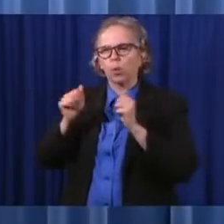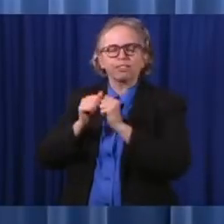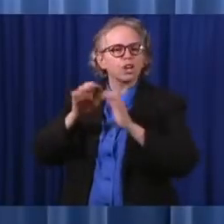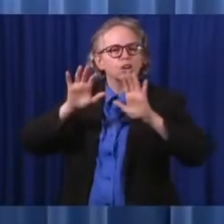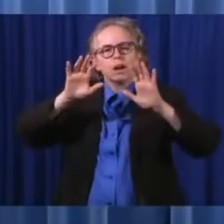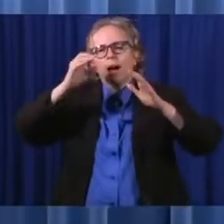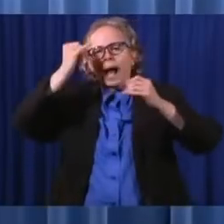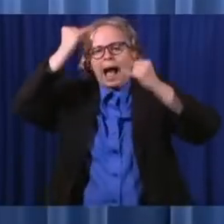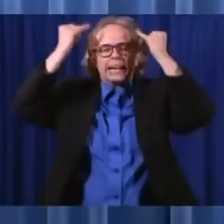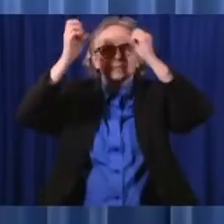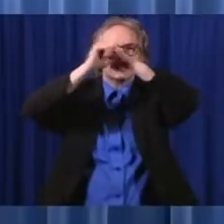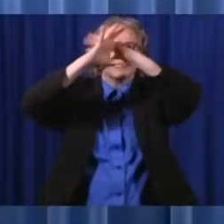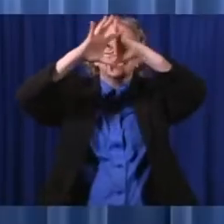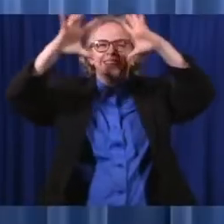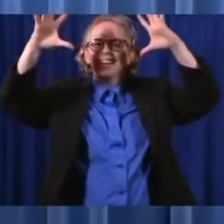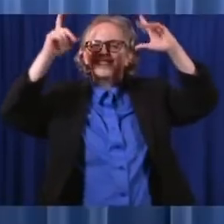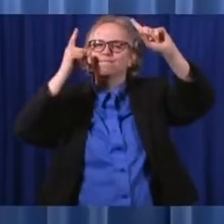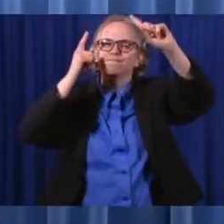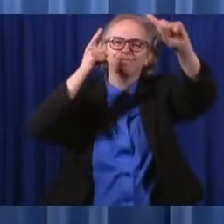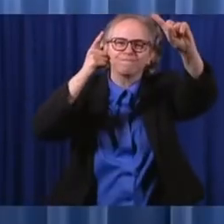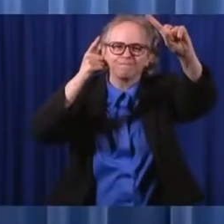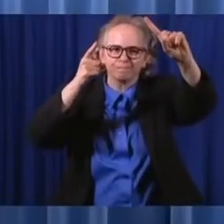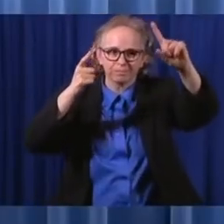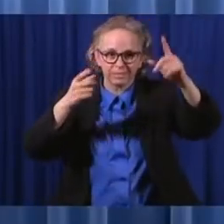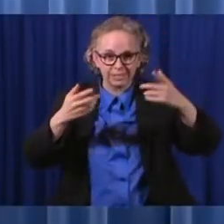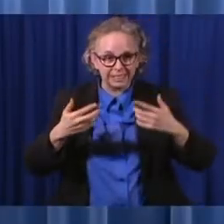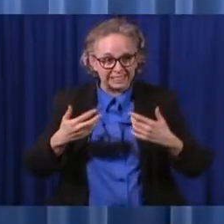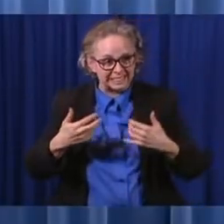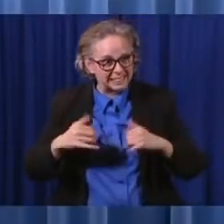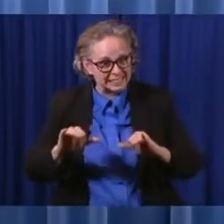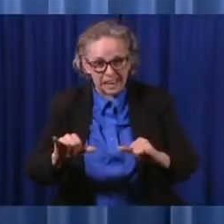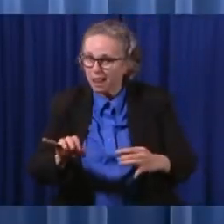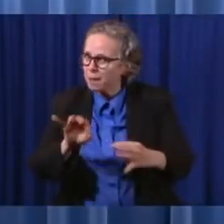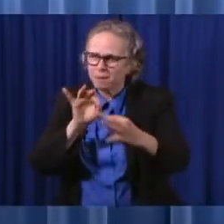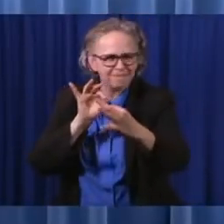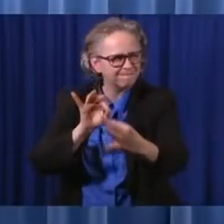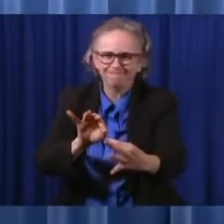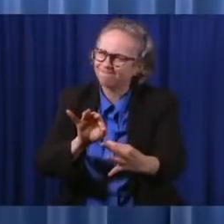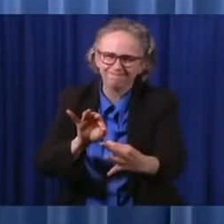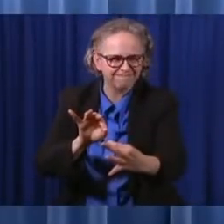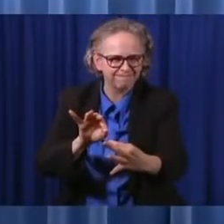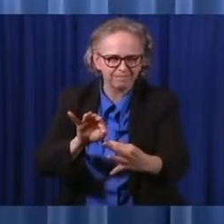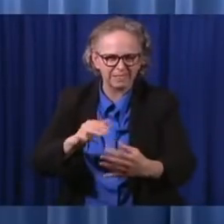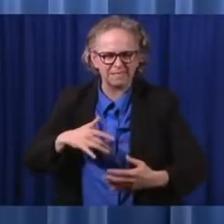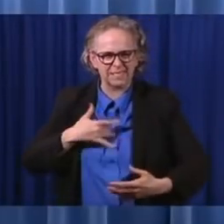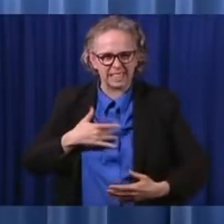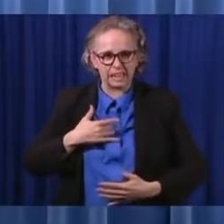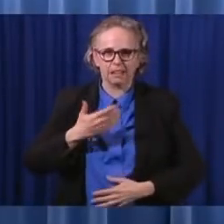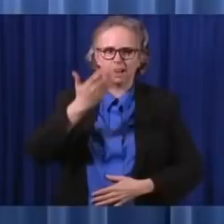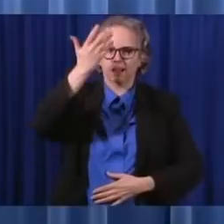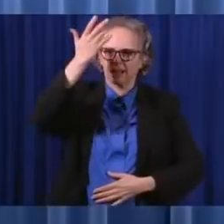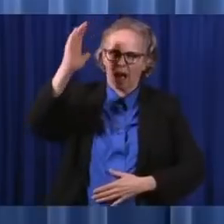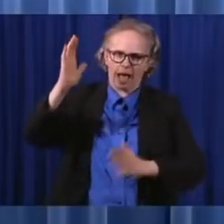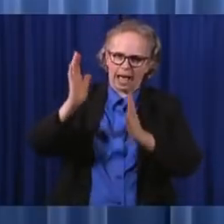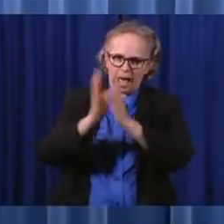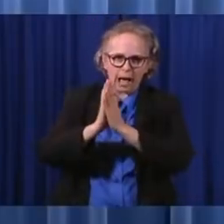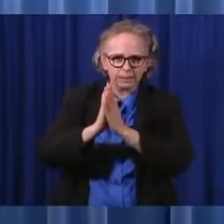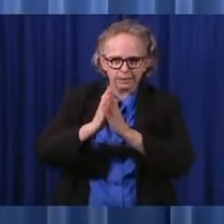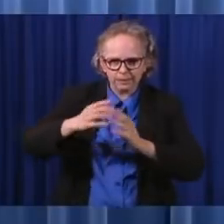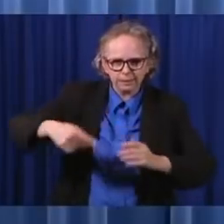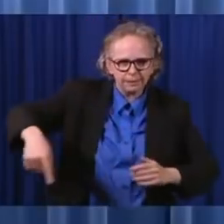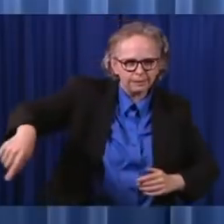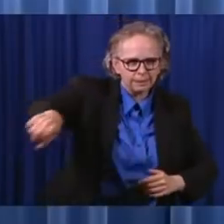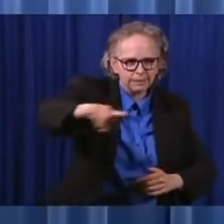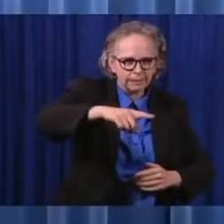still imperfect, but what I think God asks of us and what we should ask of each other and our fellow human